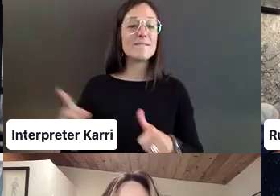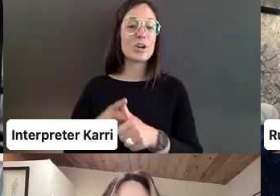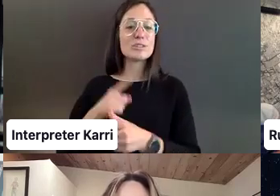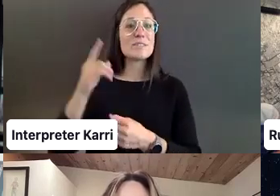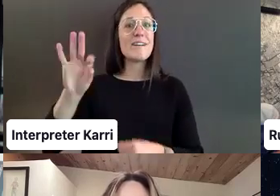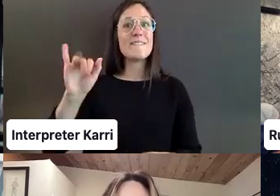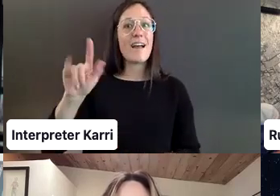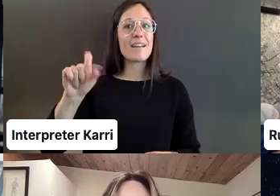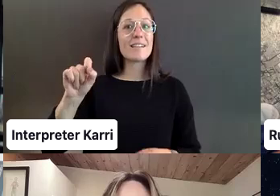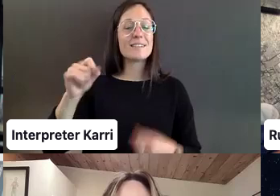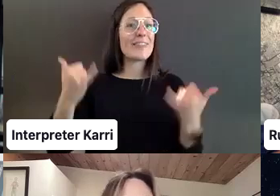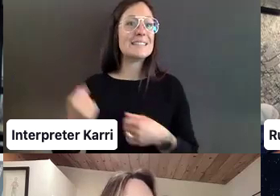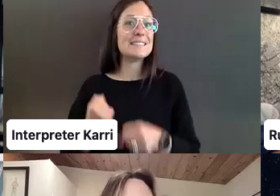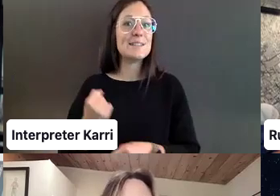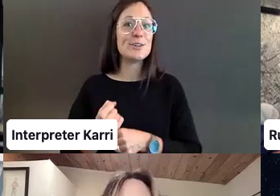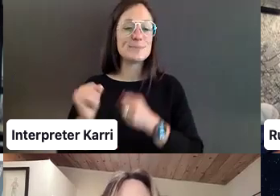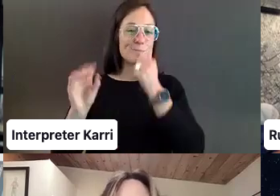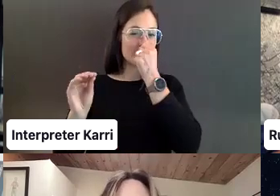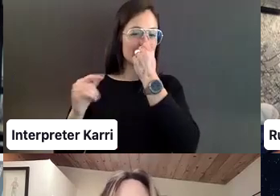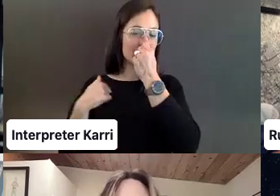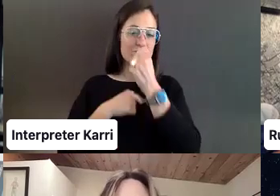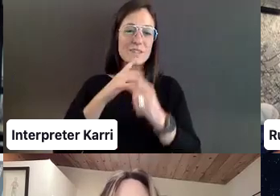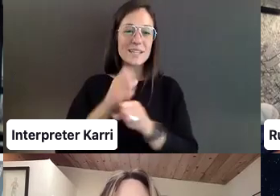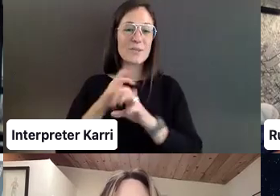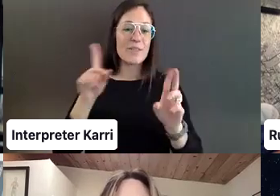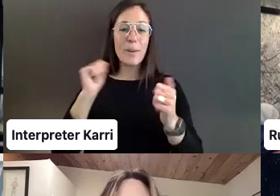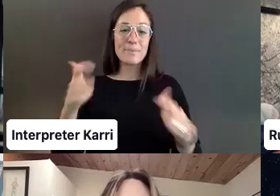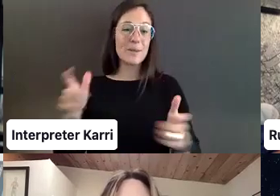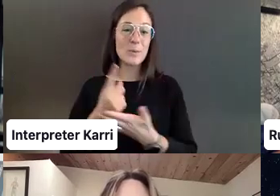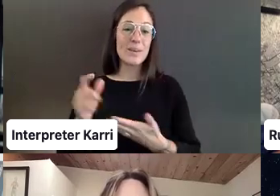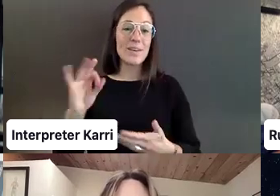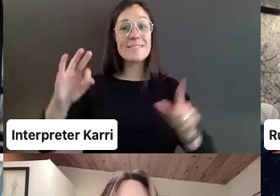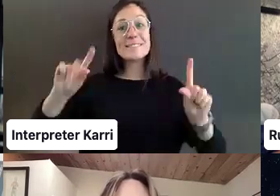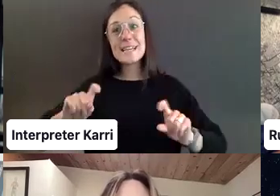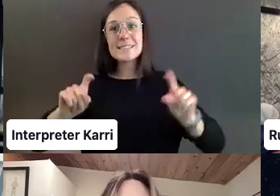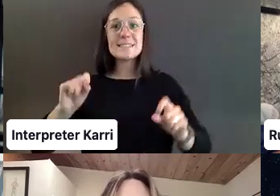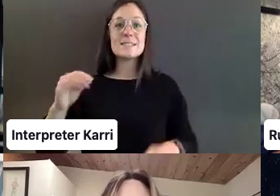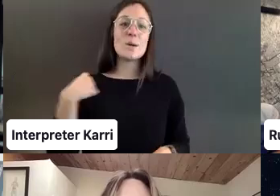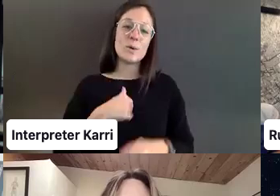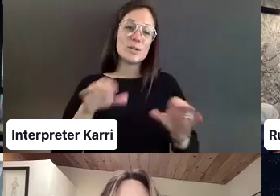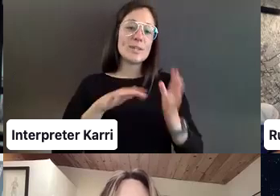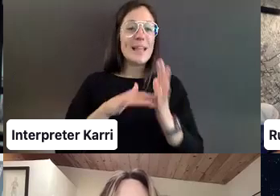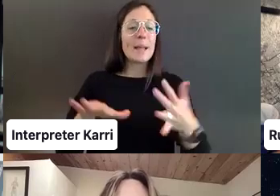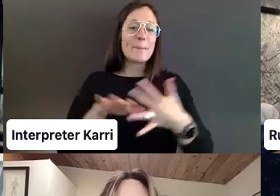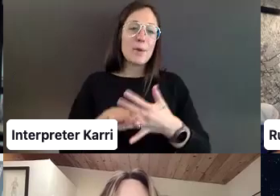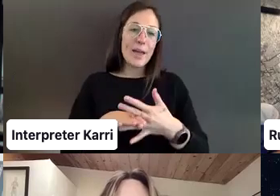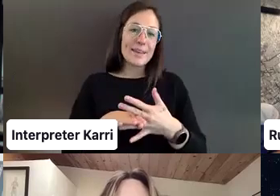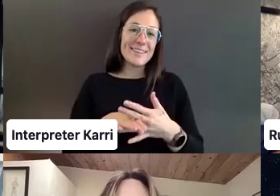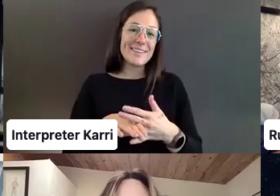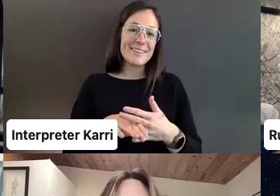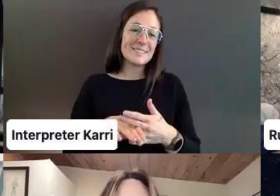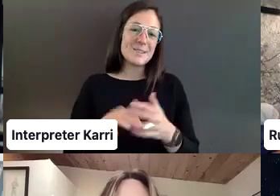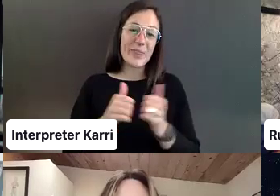finals this year. And so we're gearing up for a big week of like testing. So we're doing a study break with